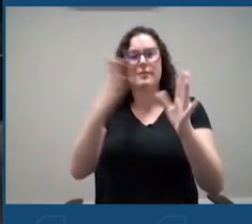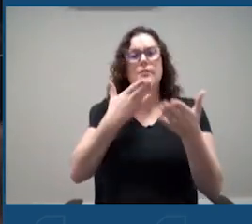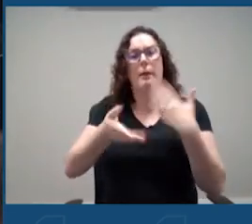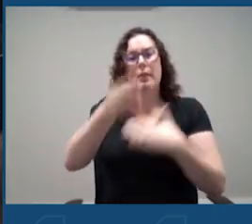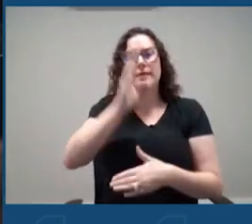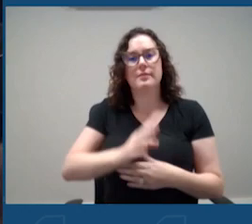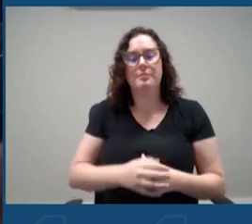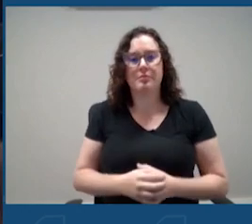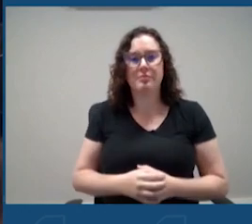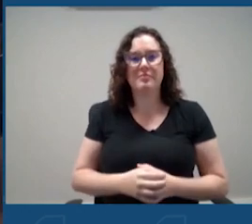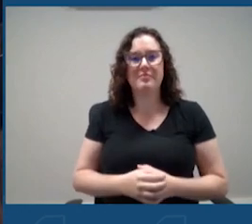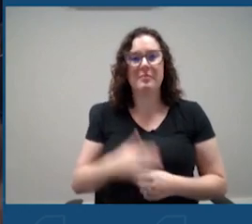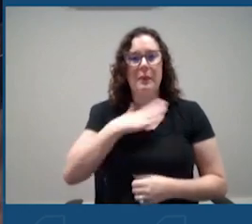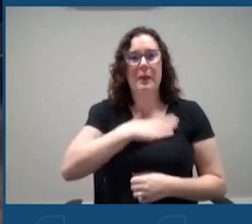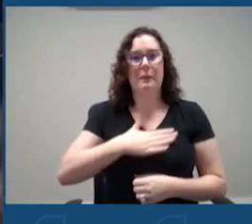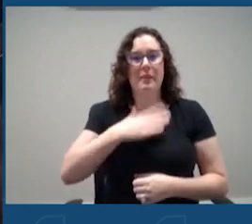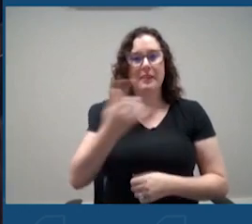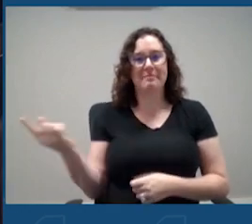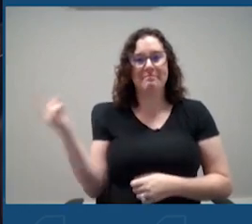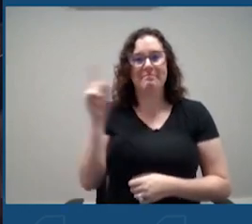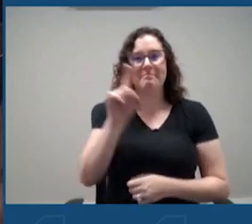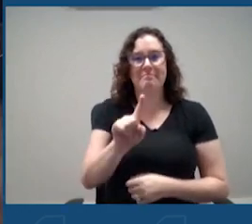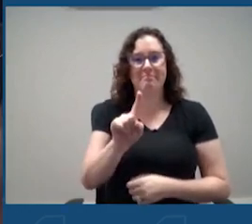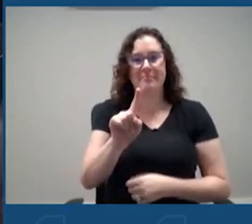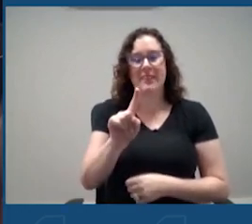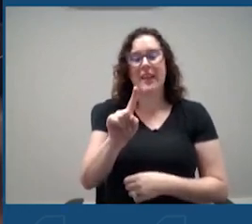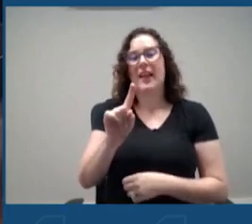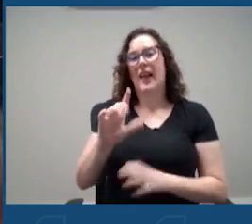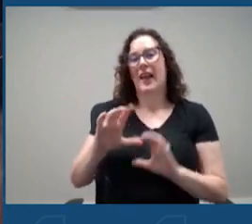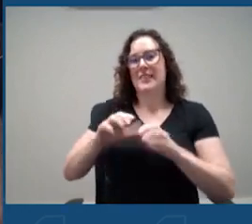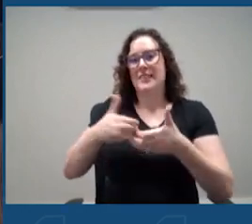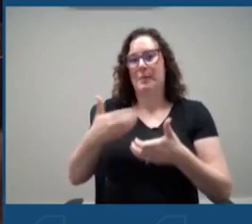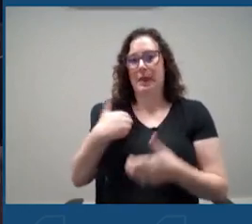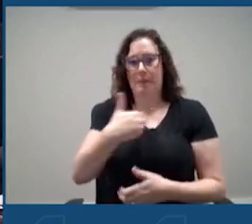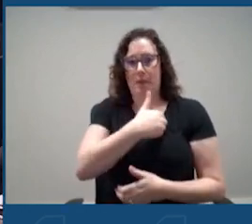Please welcome to the podium Assemblymember Latoya Joyner.